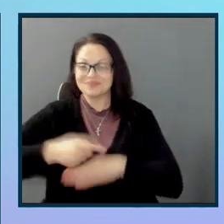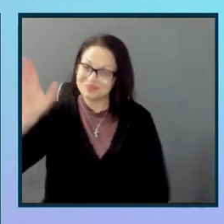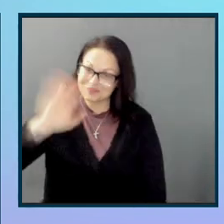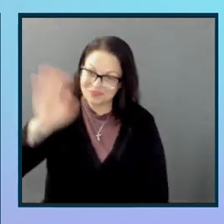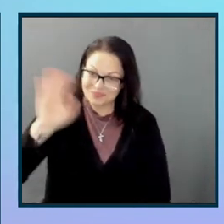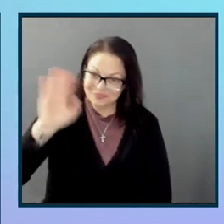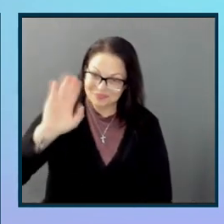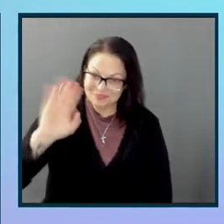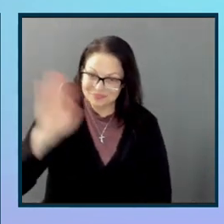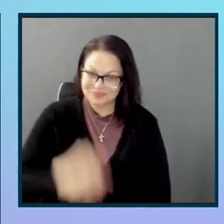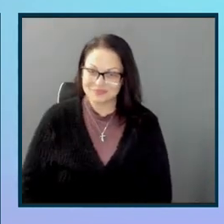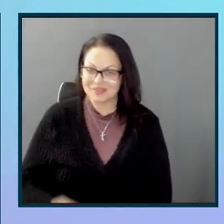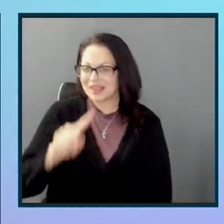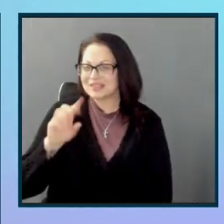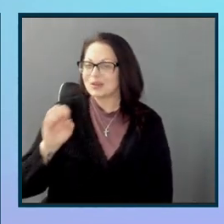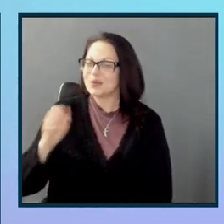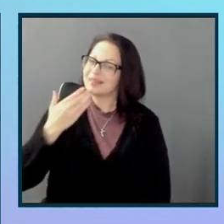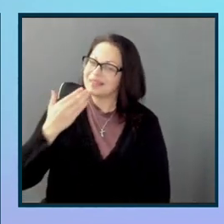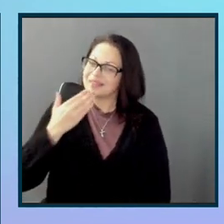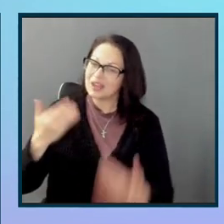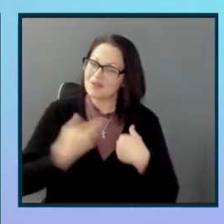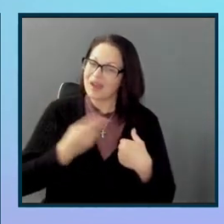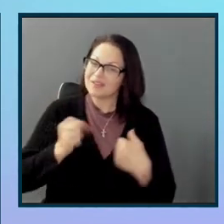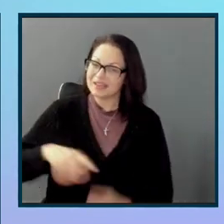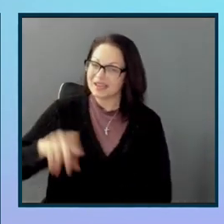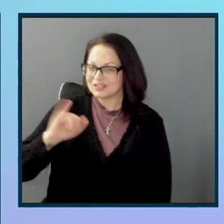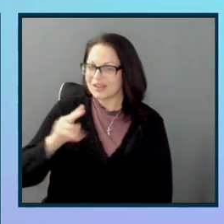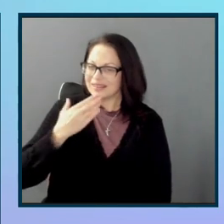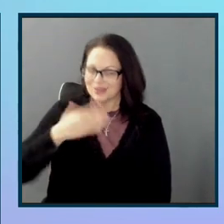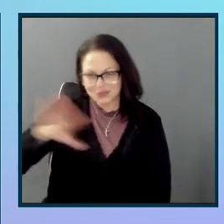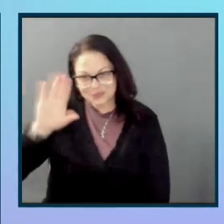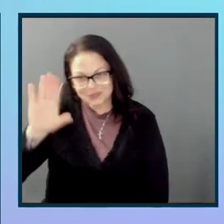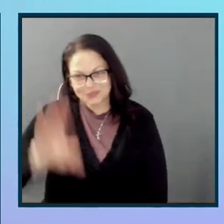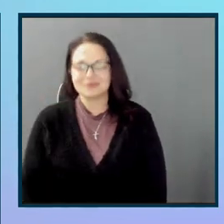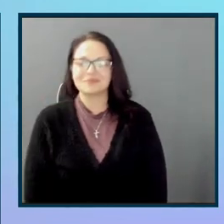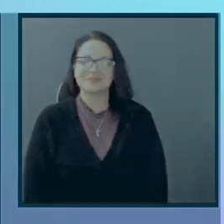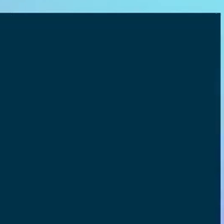Yeah, likewise. And thank you for having us. Enjoy. Thank you for having us. Thank you.